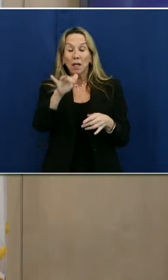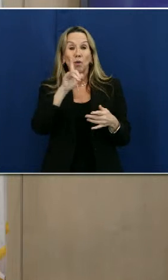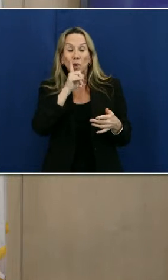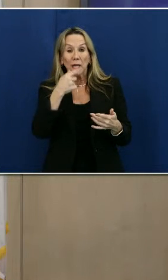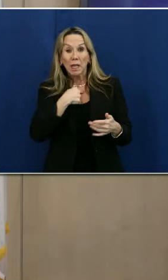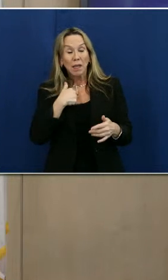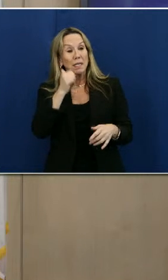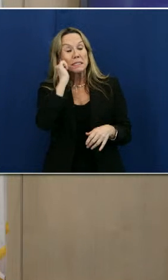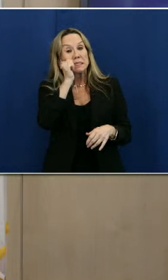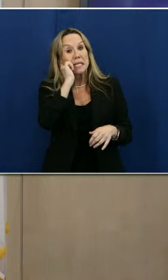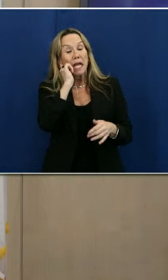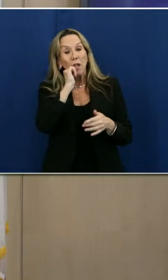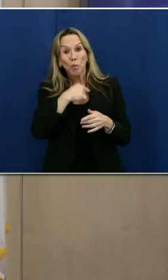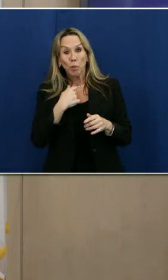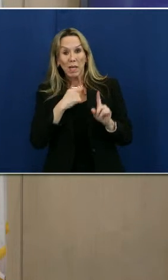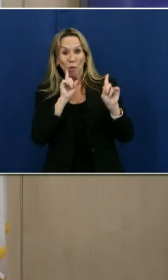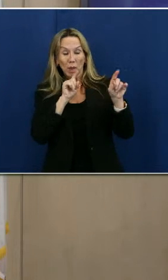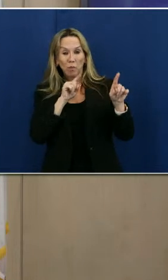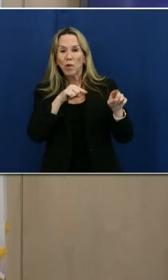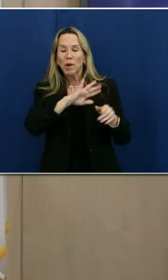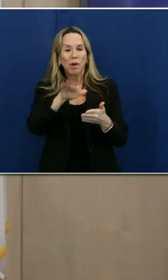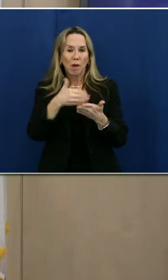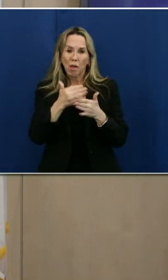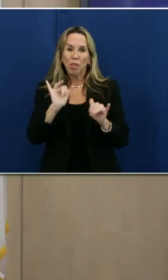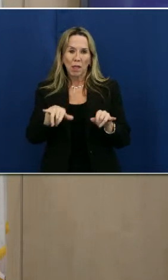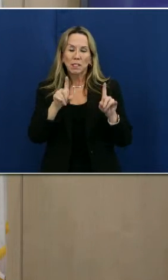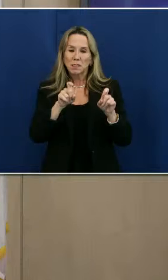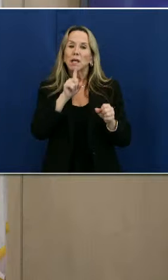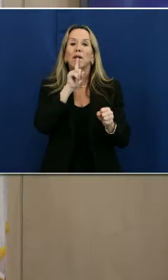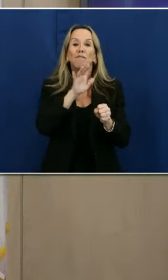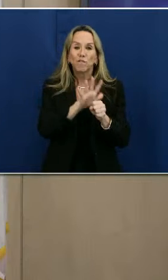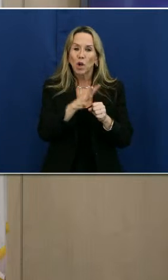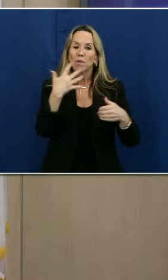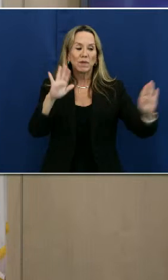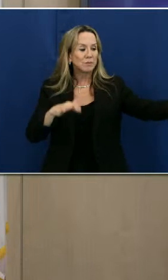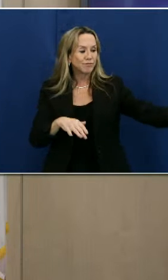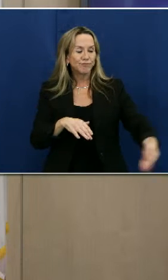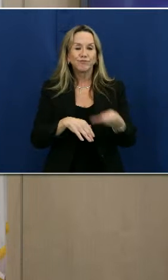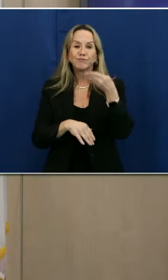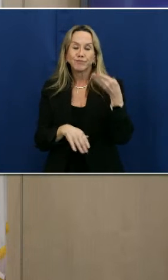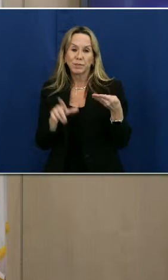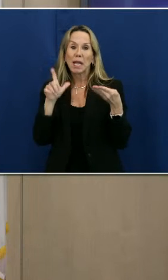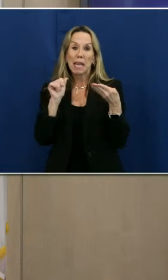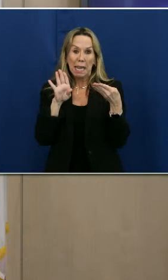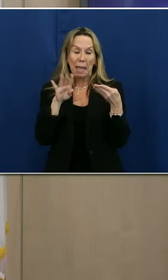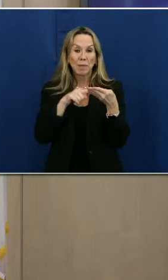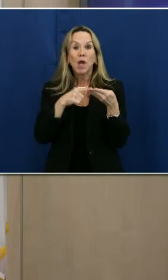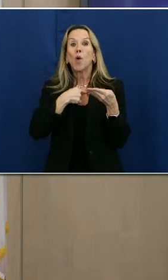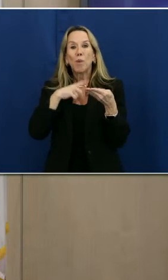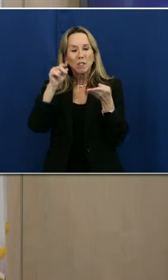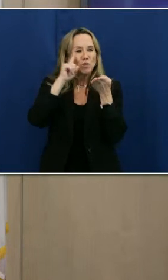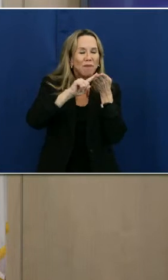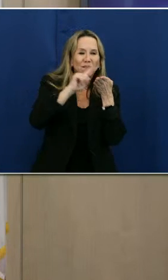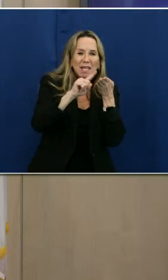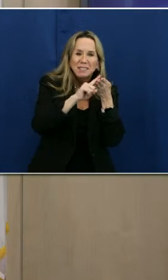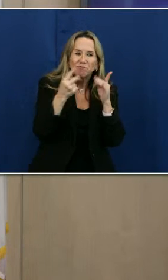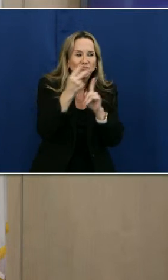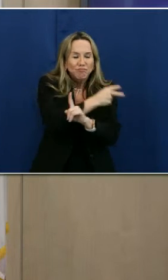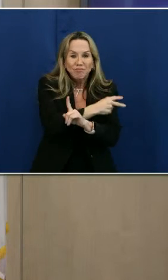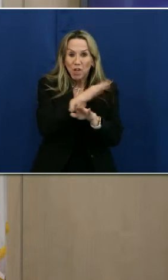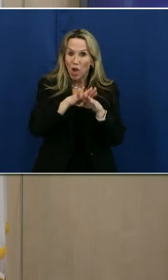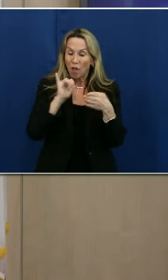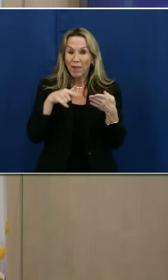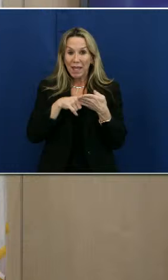our daily briefings are confirmed tests. That is, are tests that we get a lab result on and that we do an investigation on. And